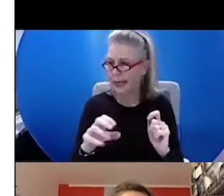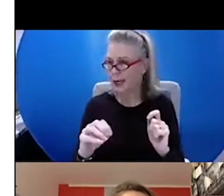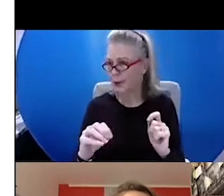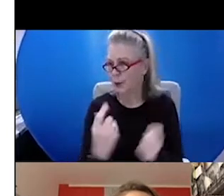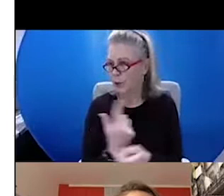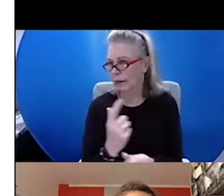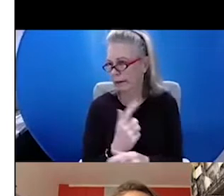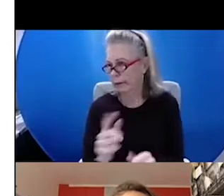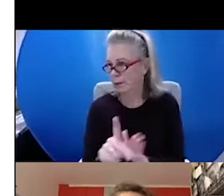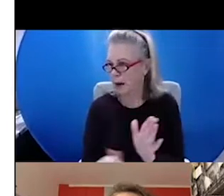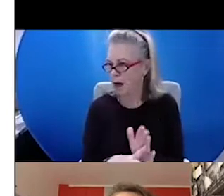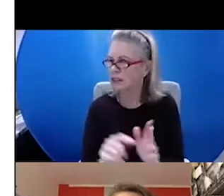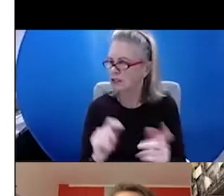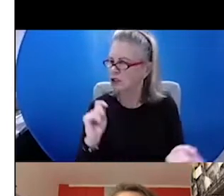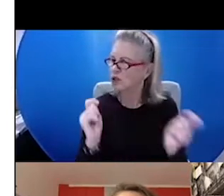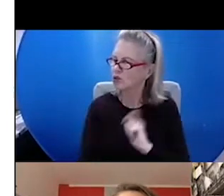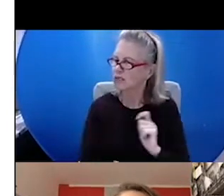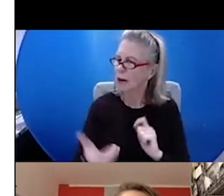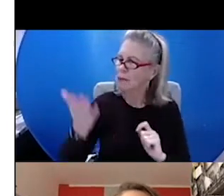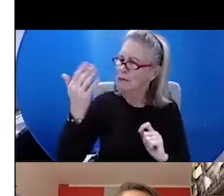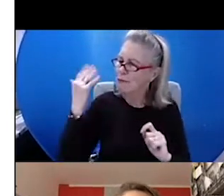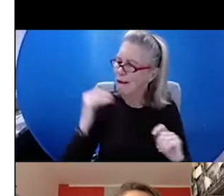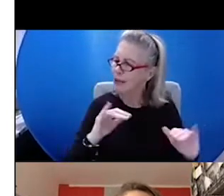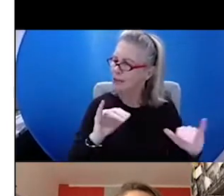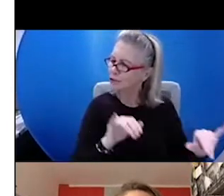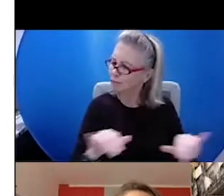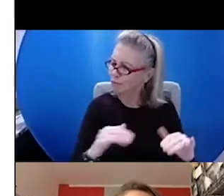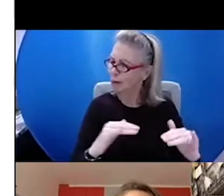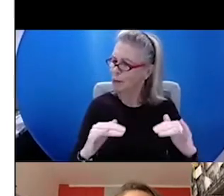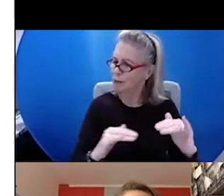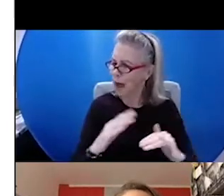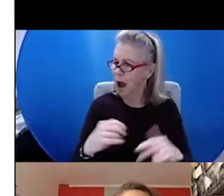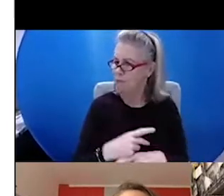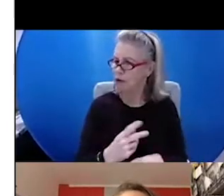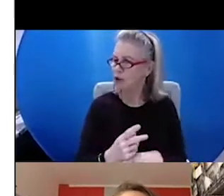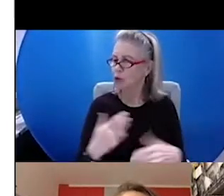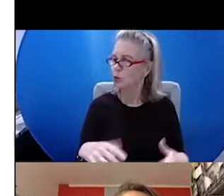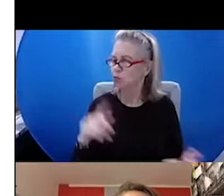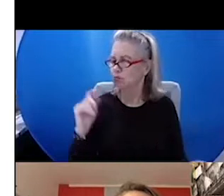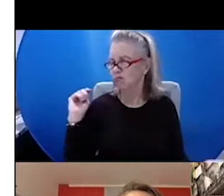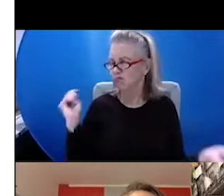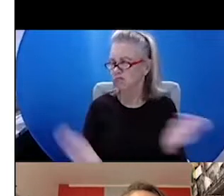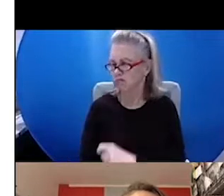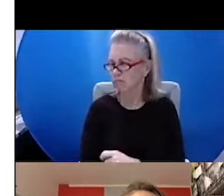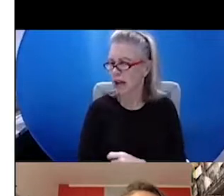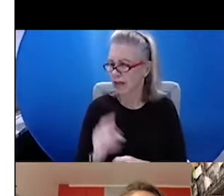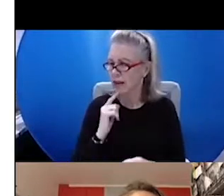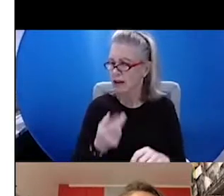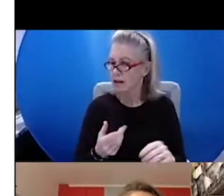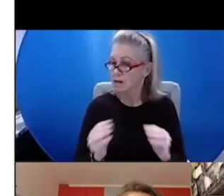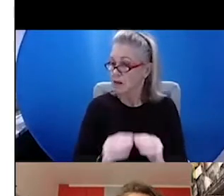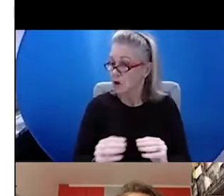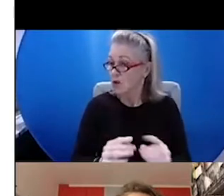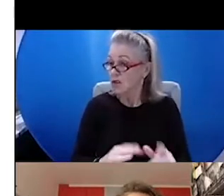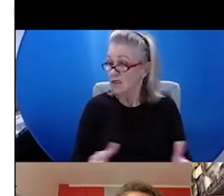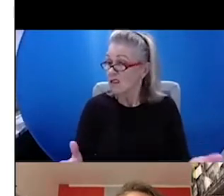and the ongoing erasure of collective memory and popular transmission practices have produced a visible lack of spaces to